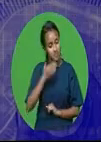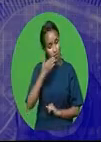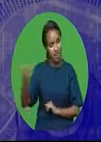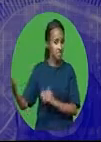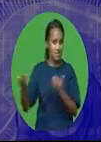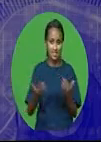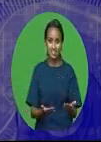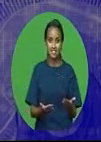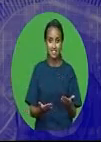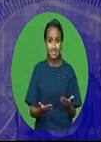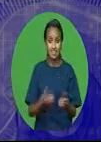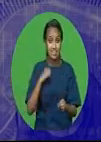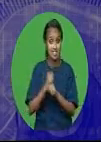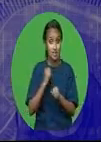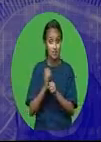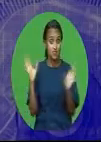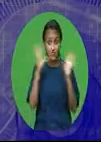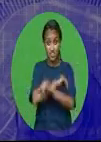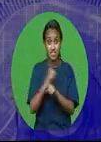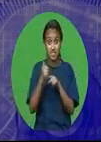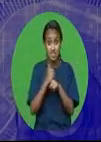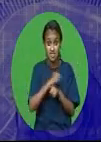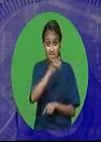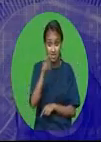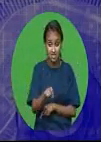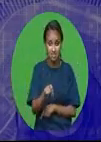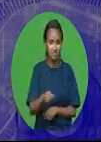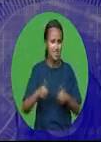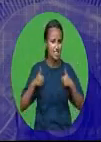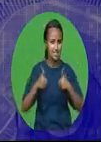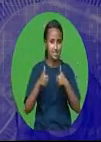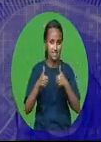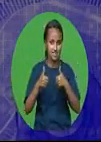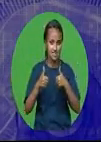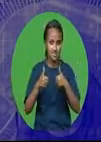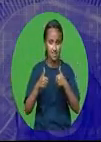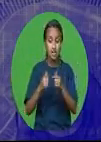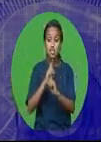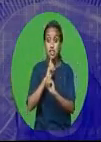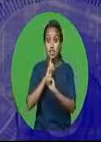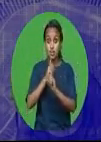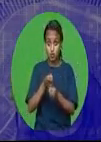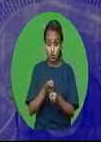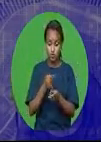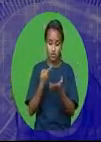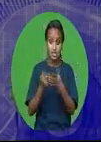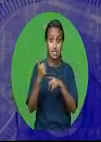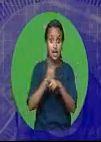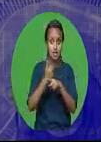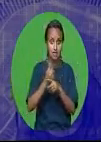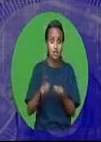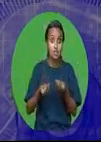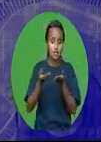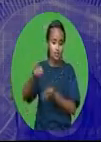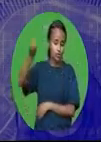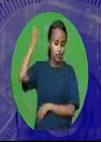Welcome back. Did you complete the exercise? Excellent. The solution to the activity is